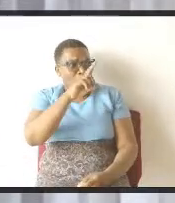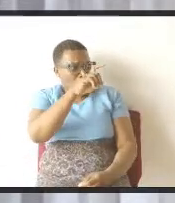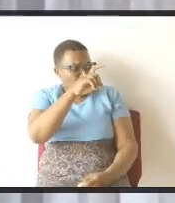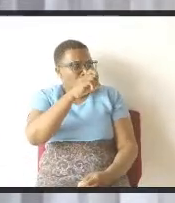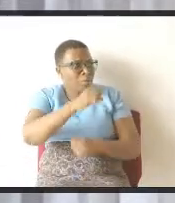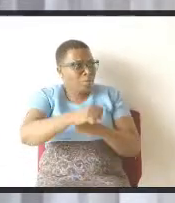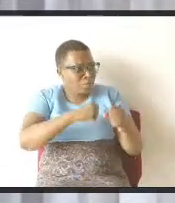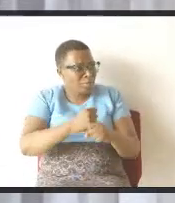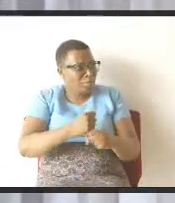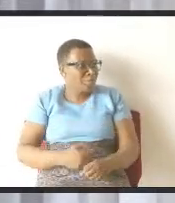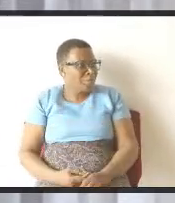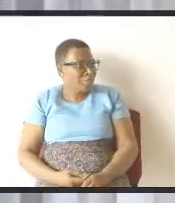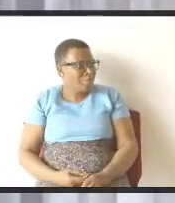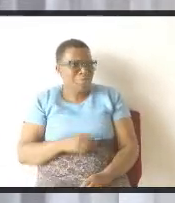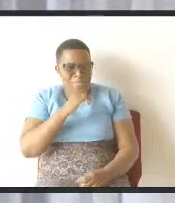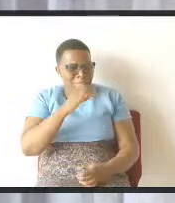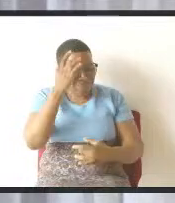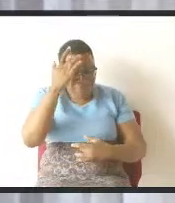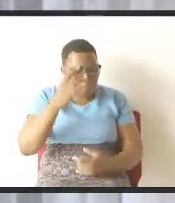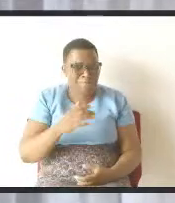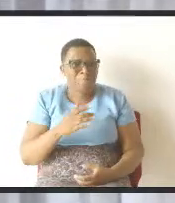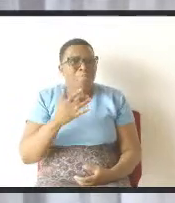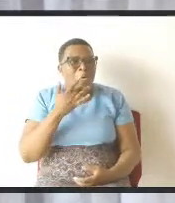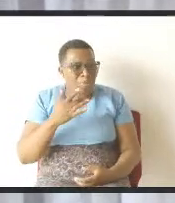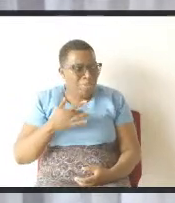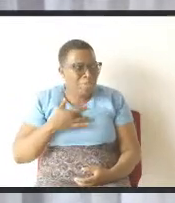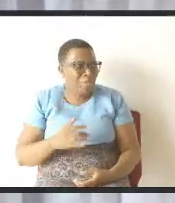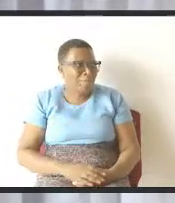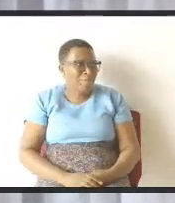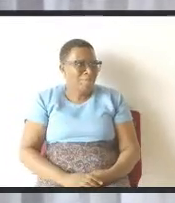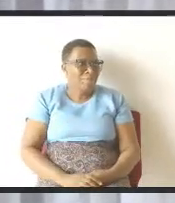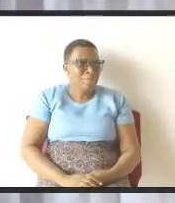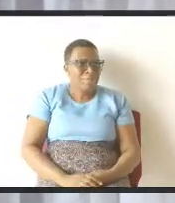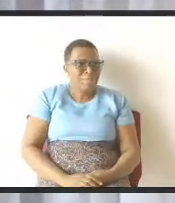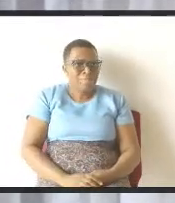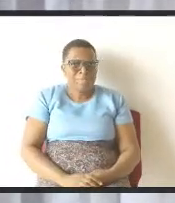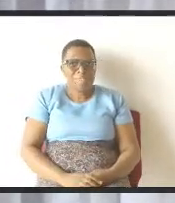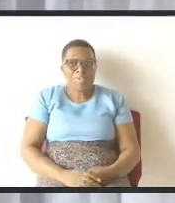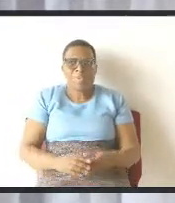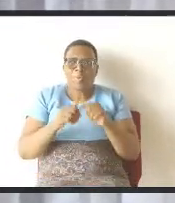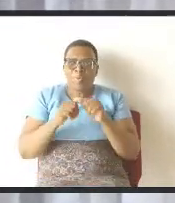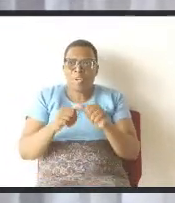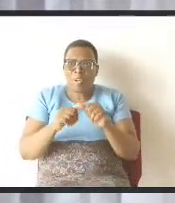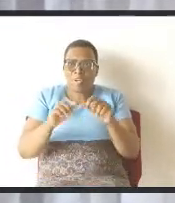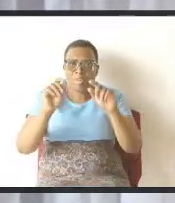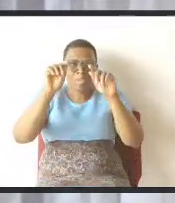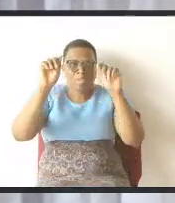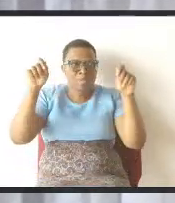continue this evening at the, what church again?